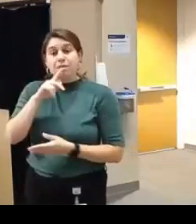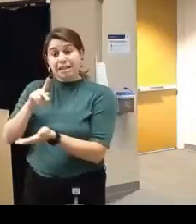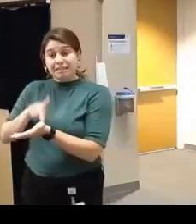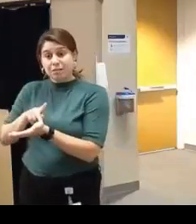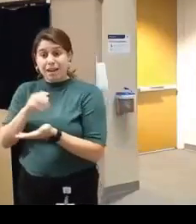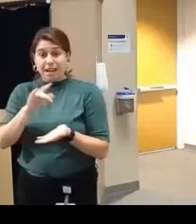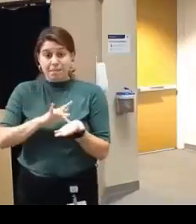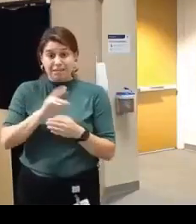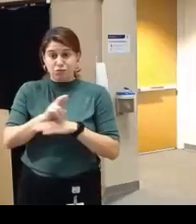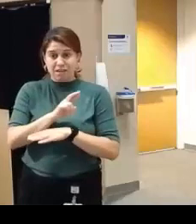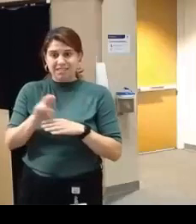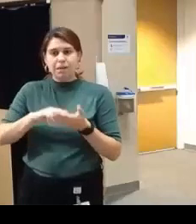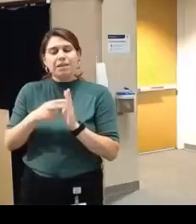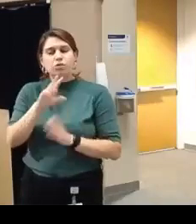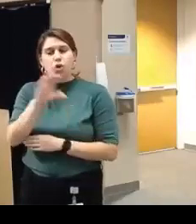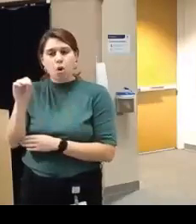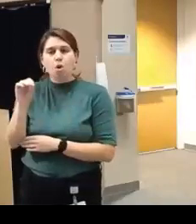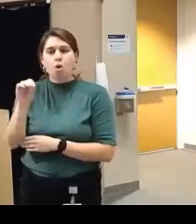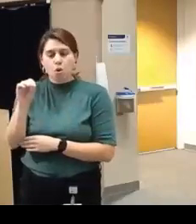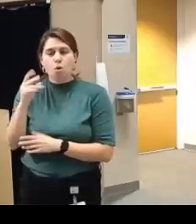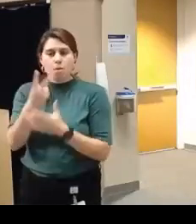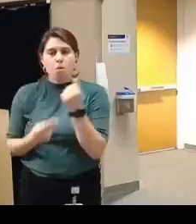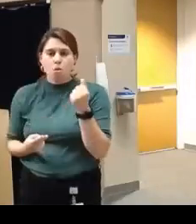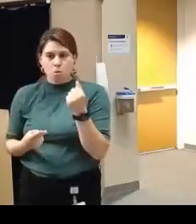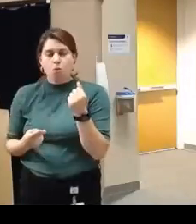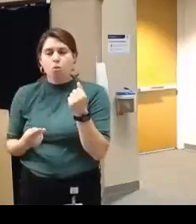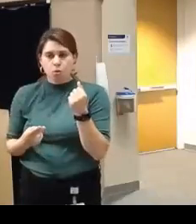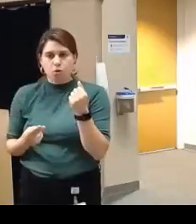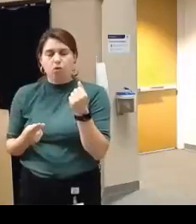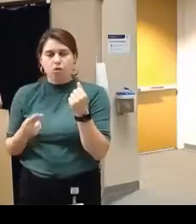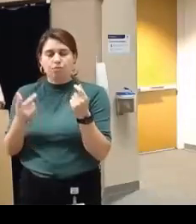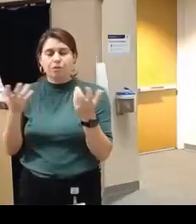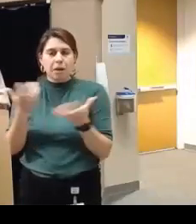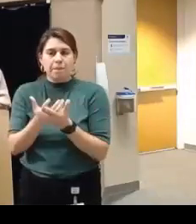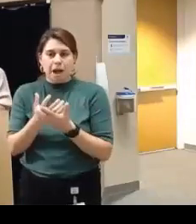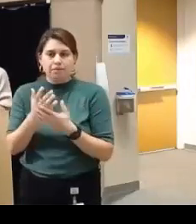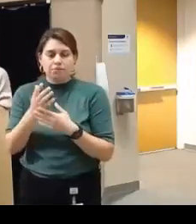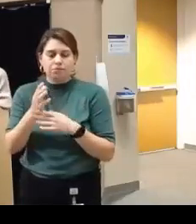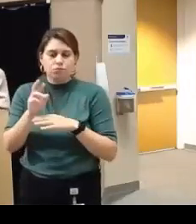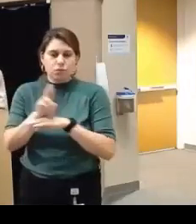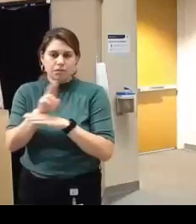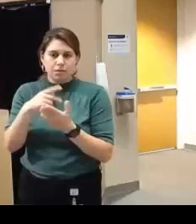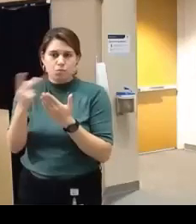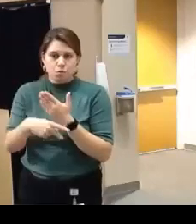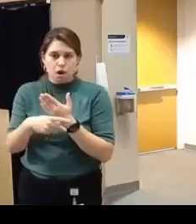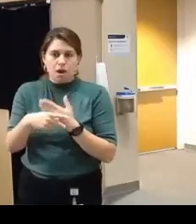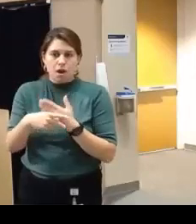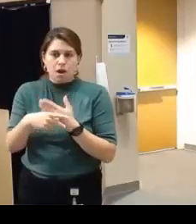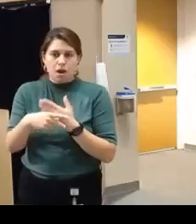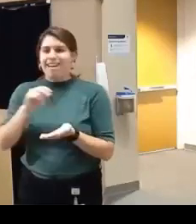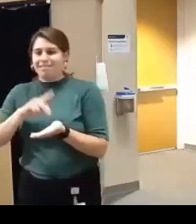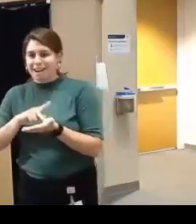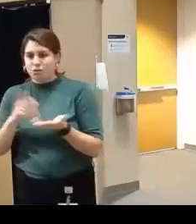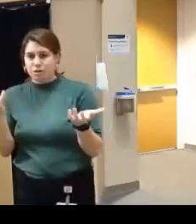psychiatry and medicine residents, those are people who are doing a combined residency program in medicine and psychiatry.